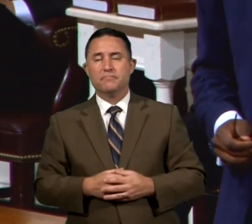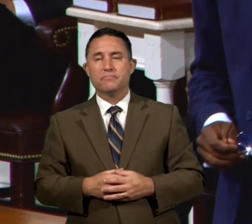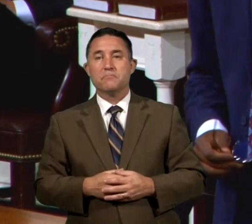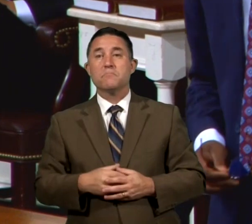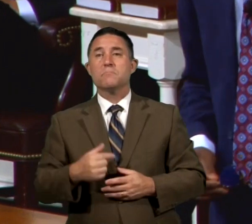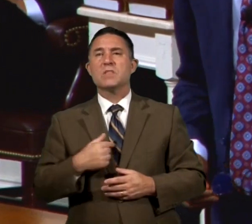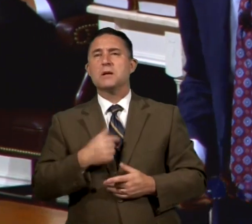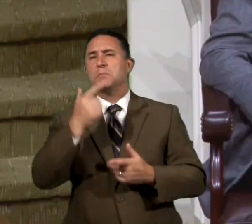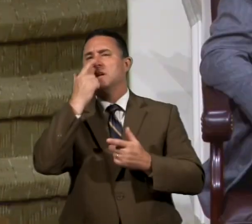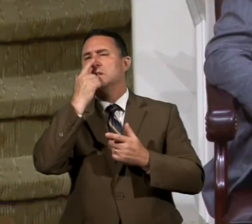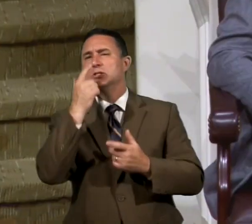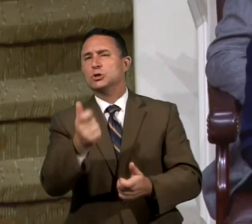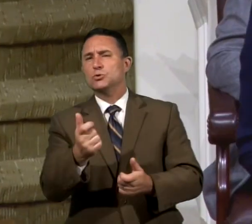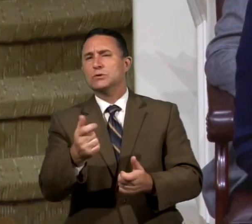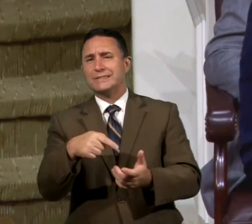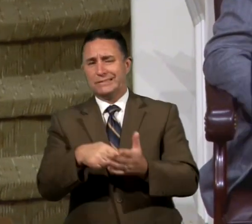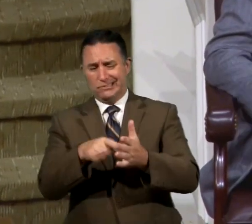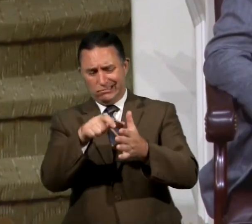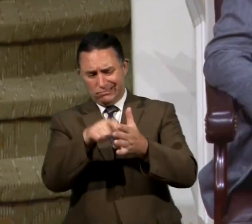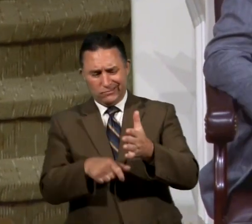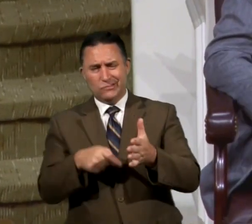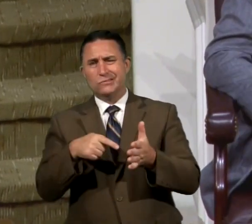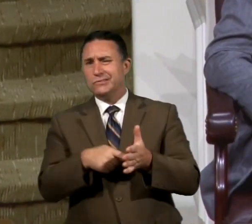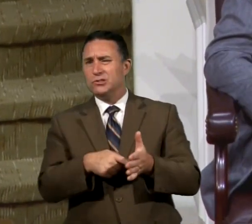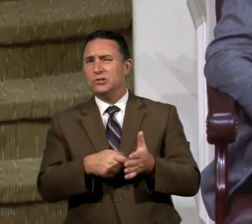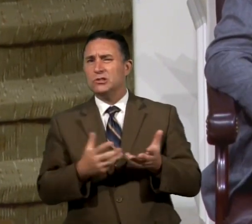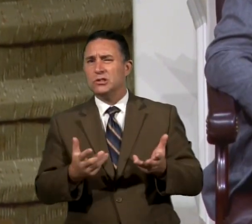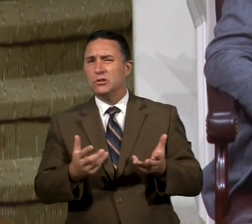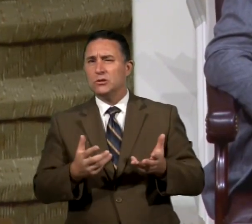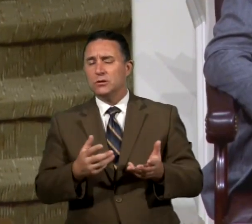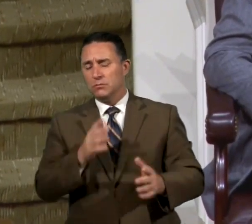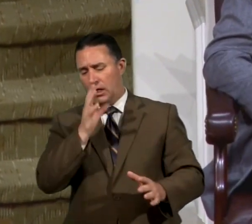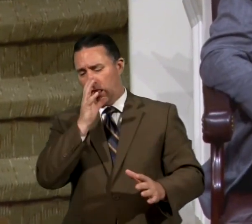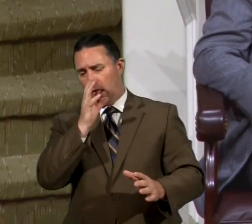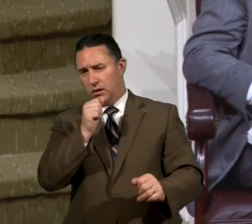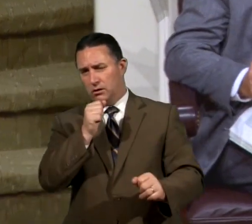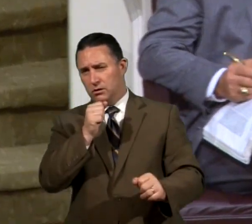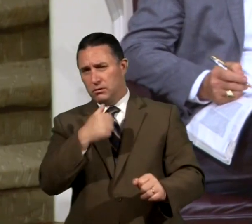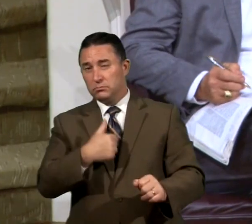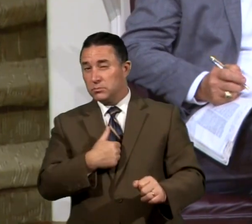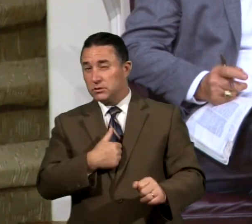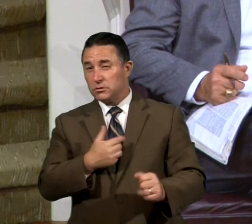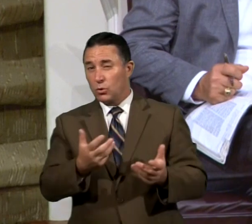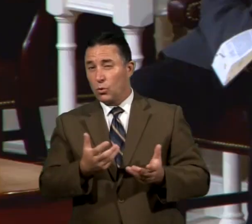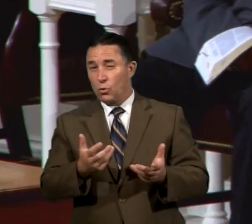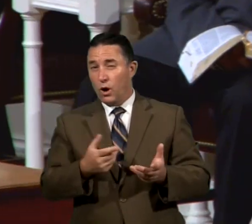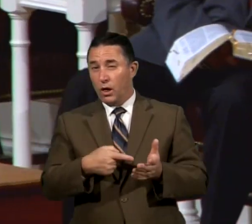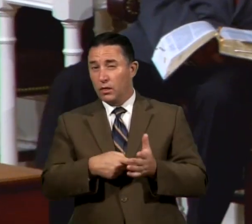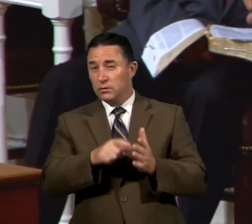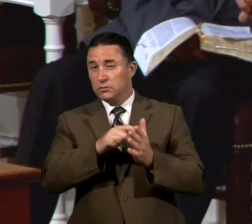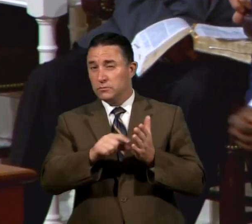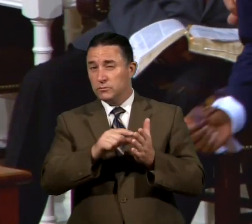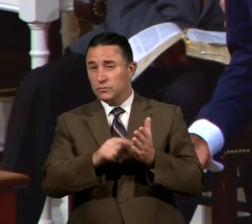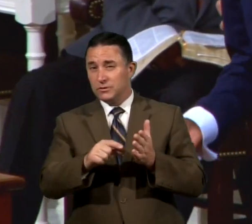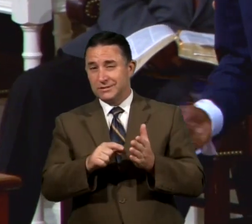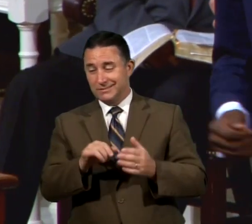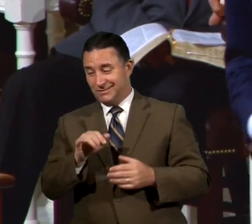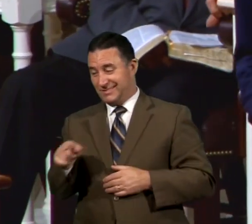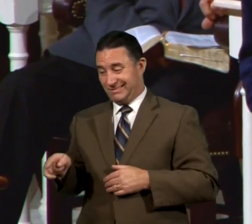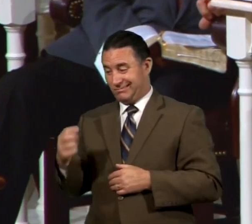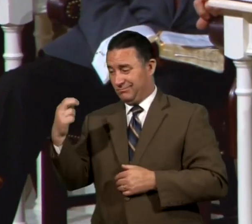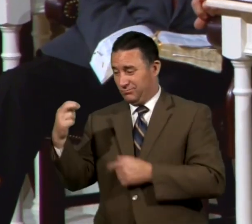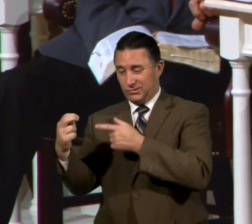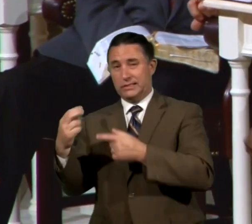What I'm most interested in this text, what drew my attention in the text is not that he was